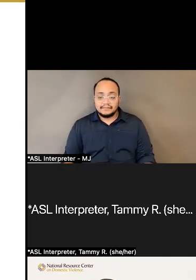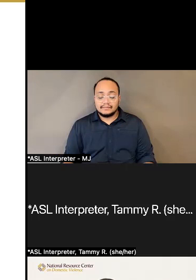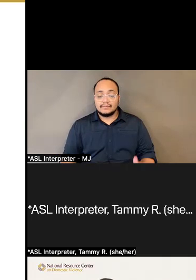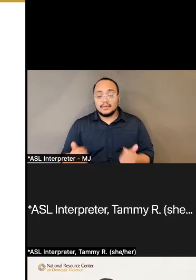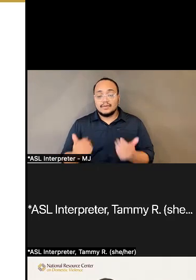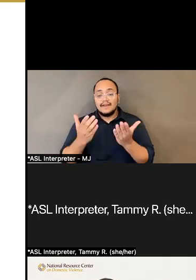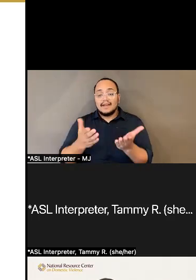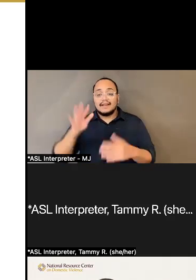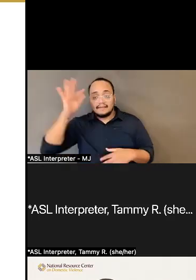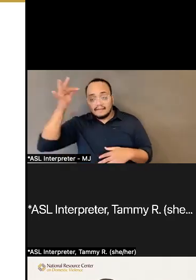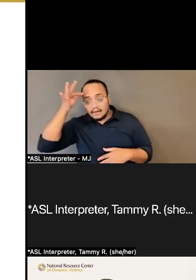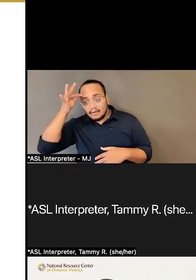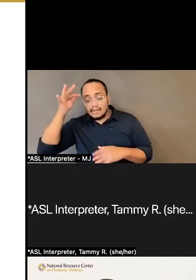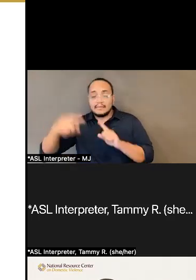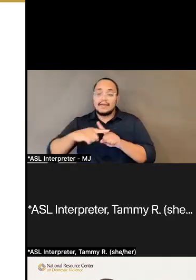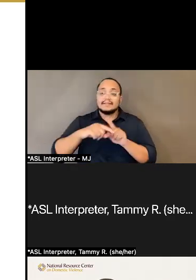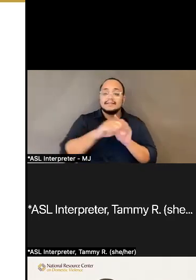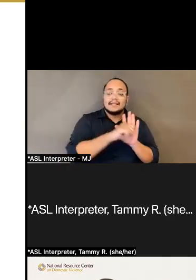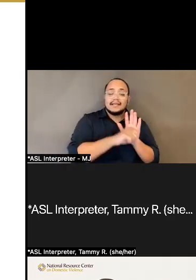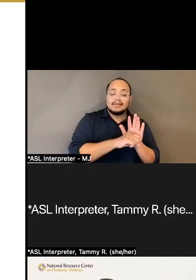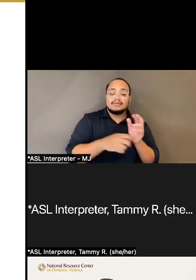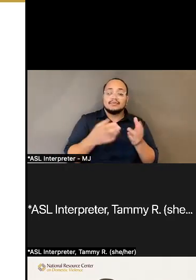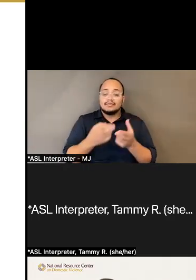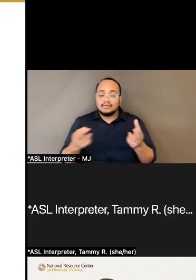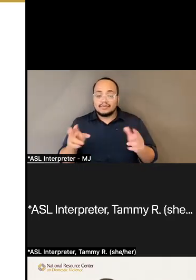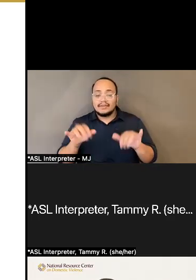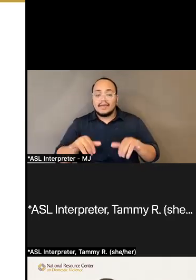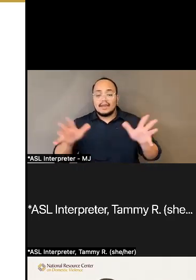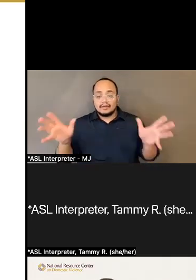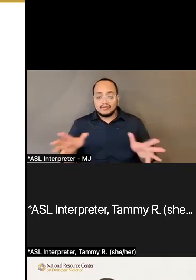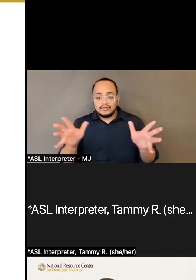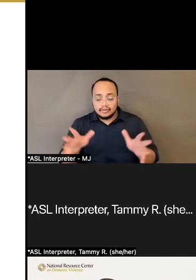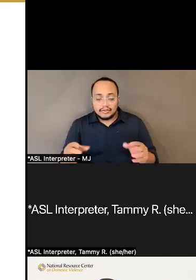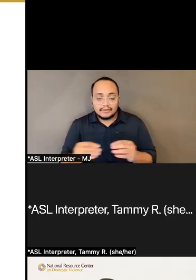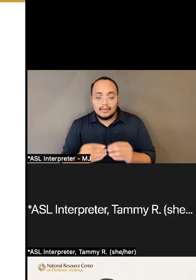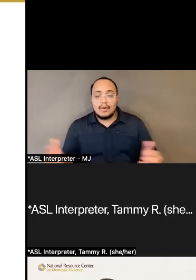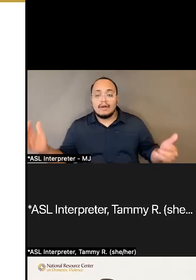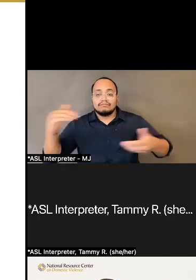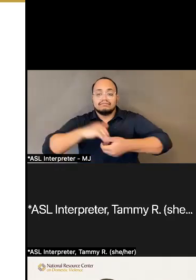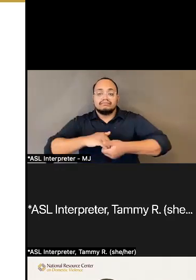state resources that encourages cross-movement collaboration,